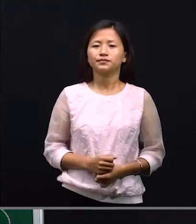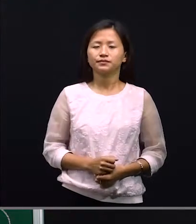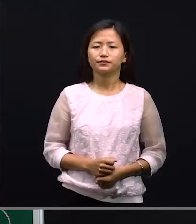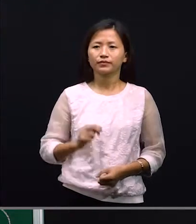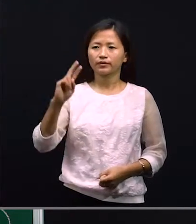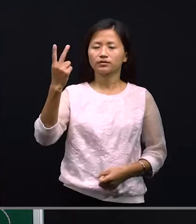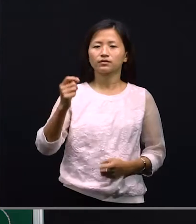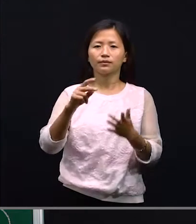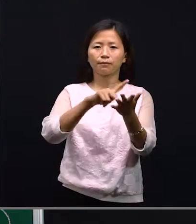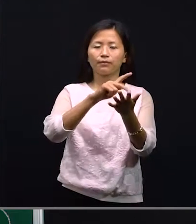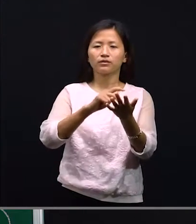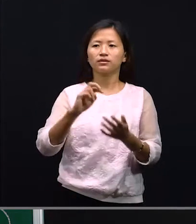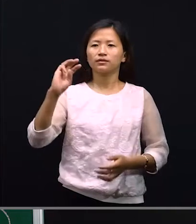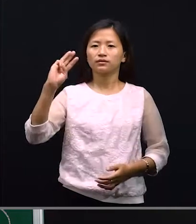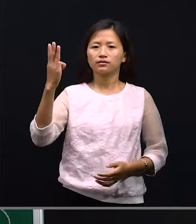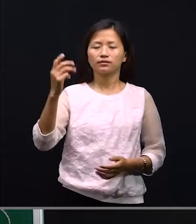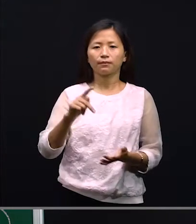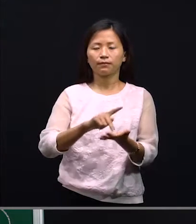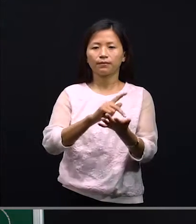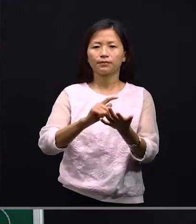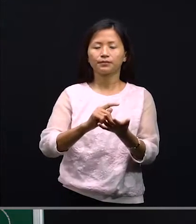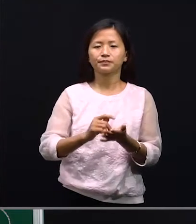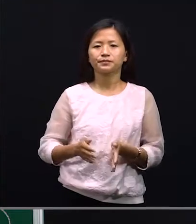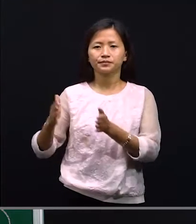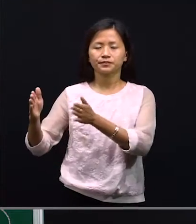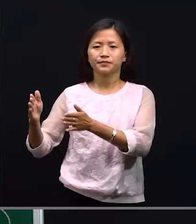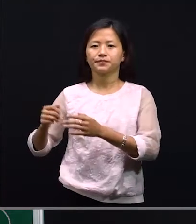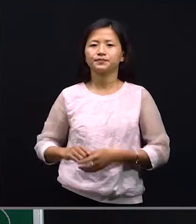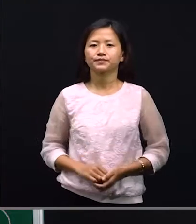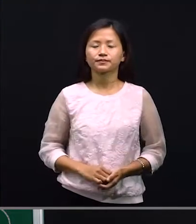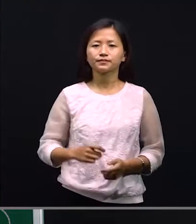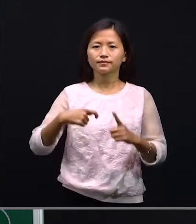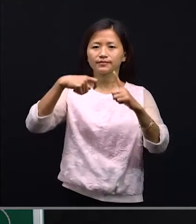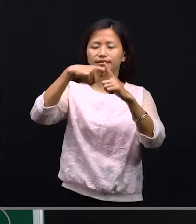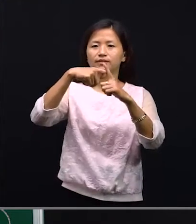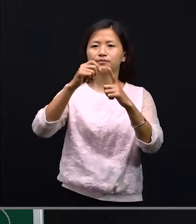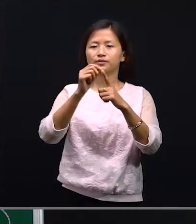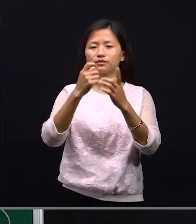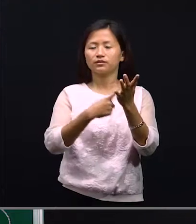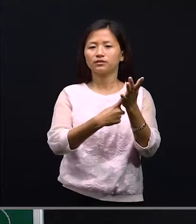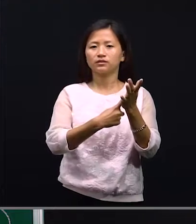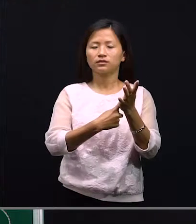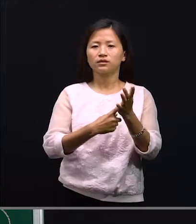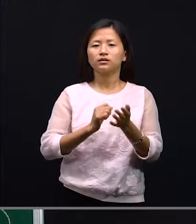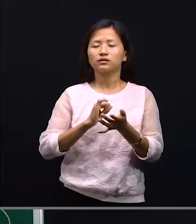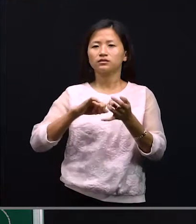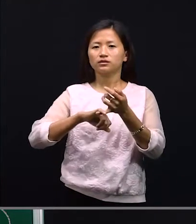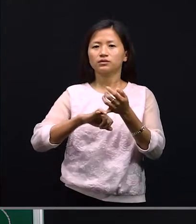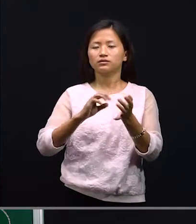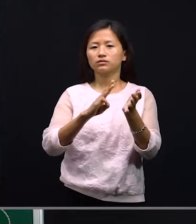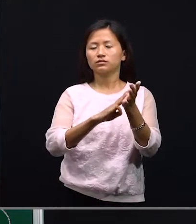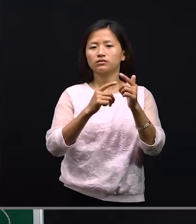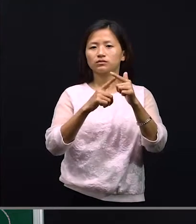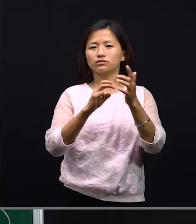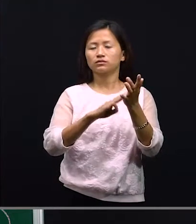part. Now the third part is towards this side. Okay, it is Kefire, Shamator and Chandang